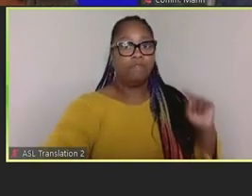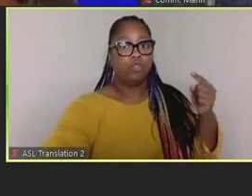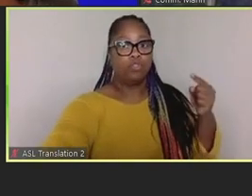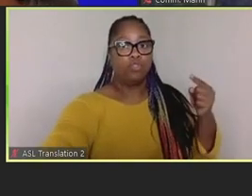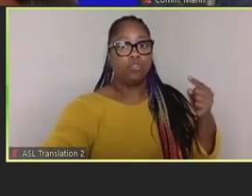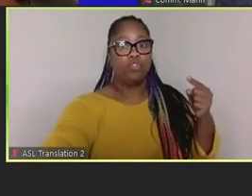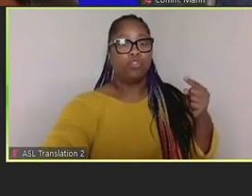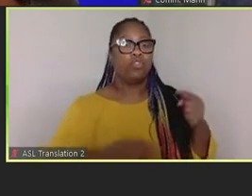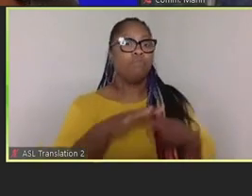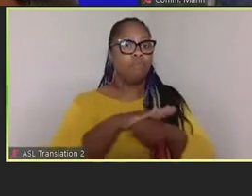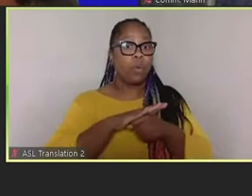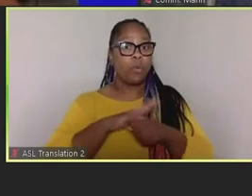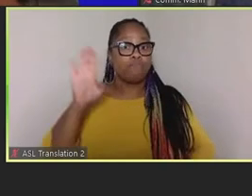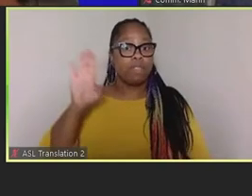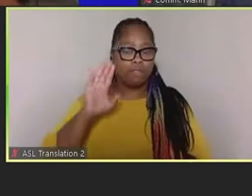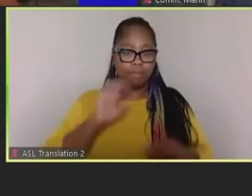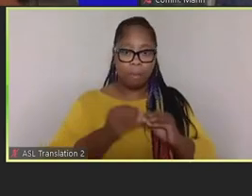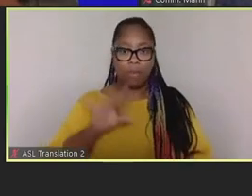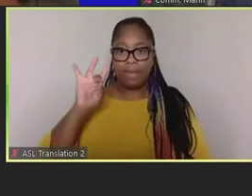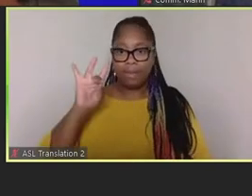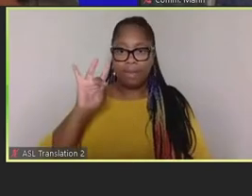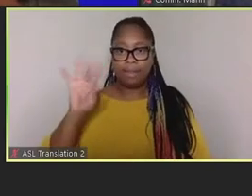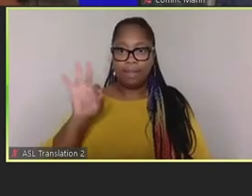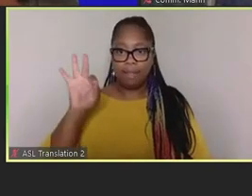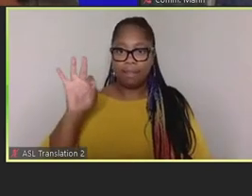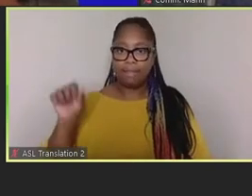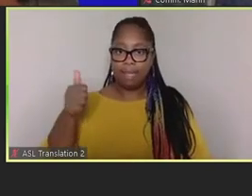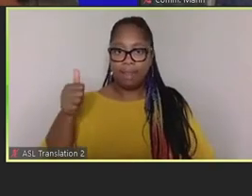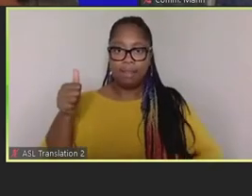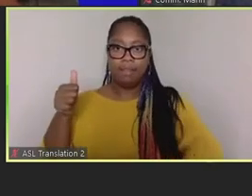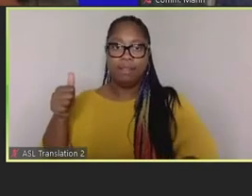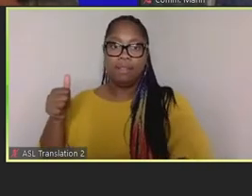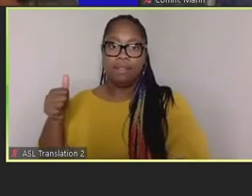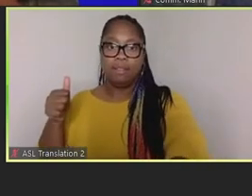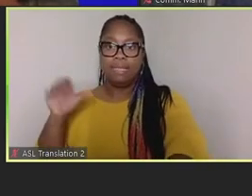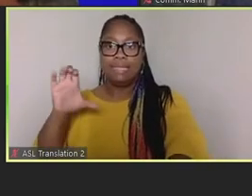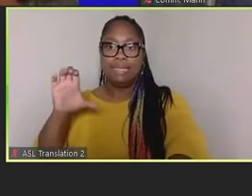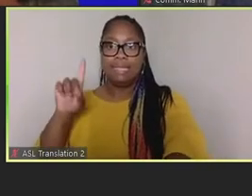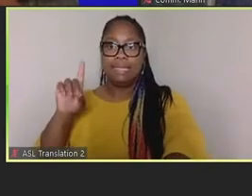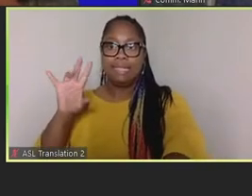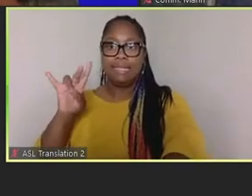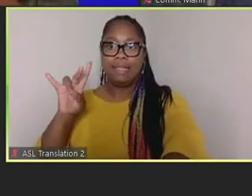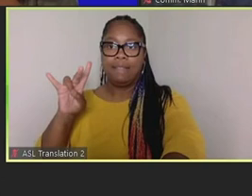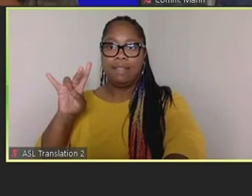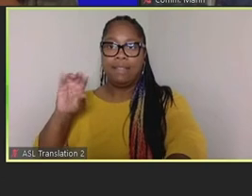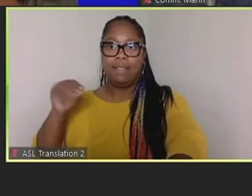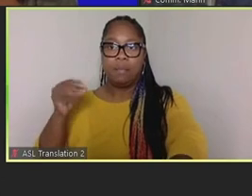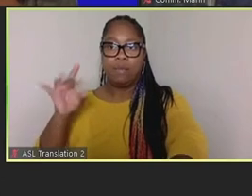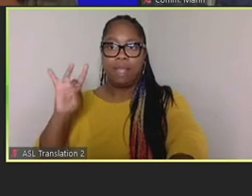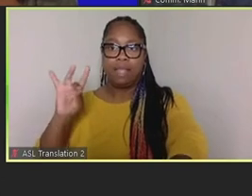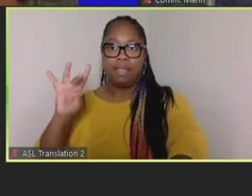Borough of Brooklyn, calendar numbers 8, 9, and 10. CD 7, calendar number 8,